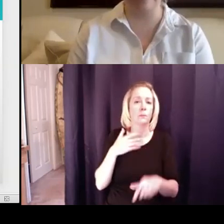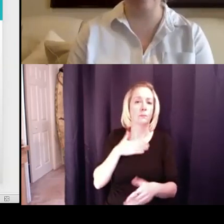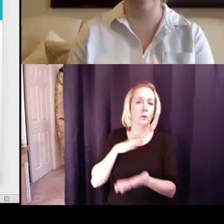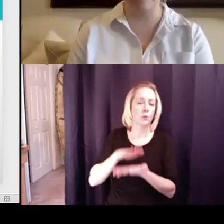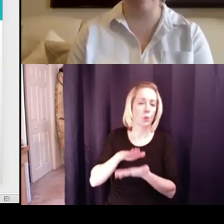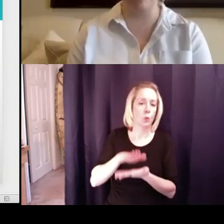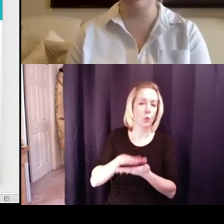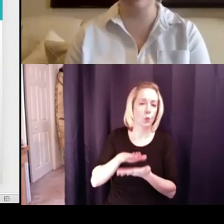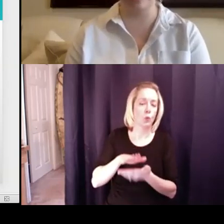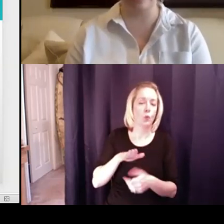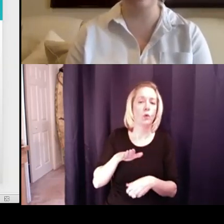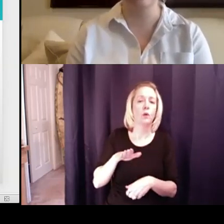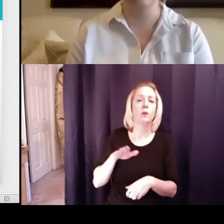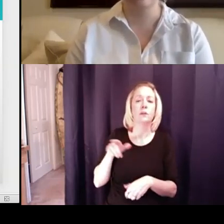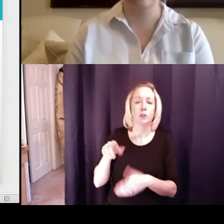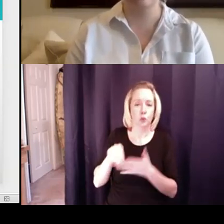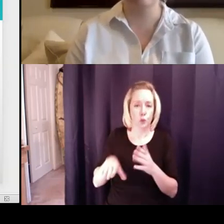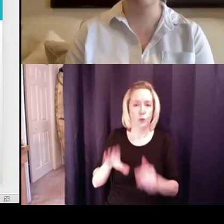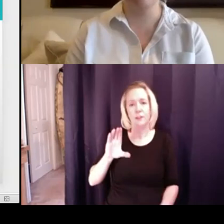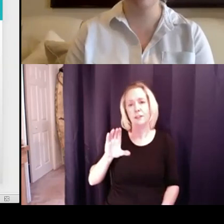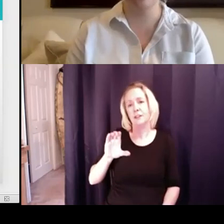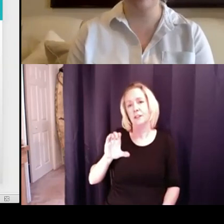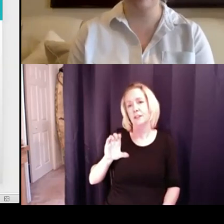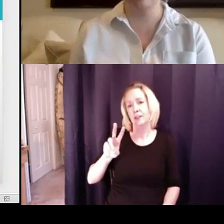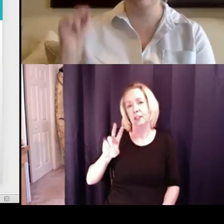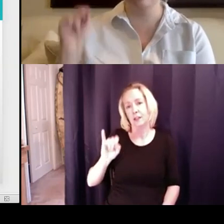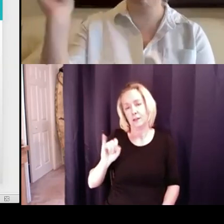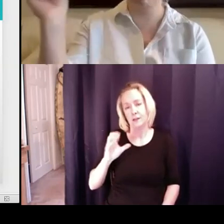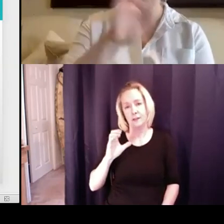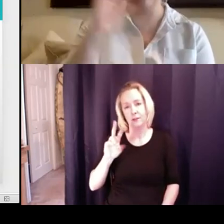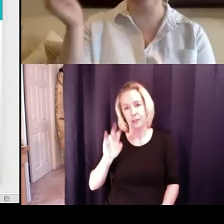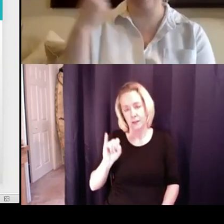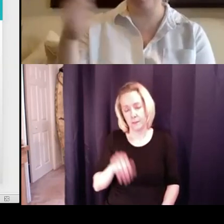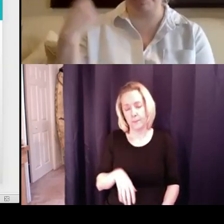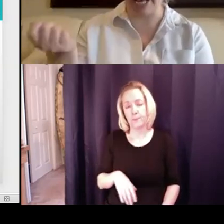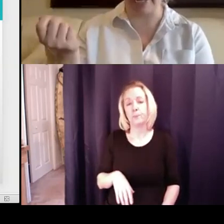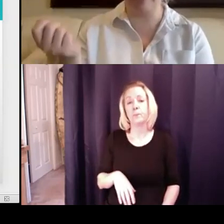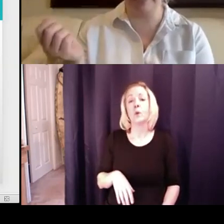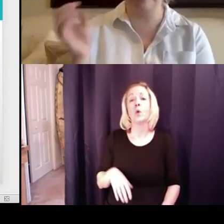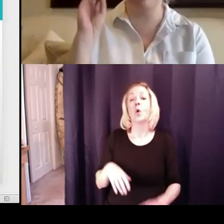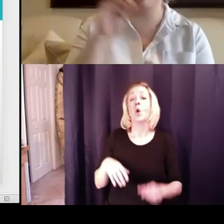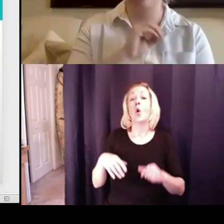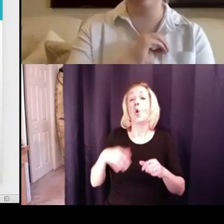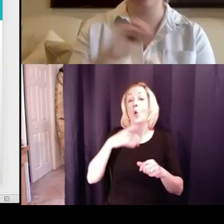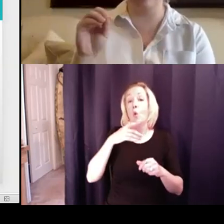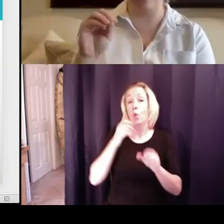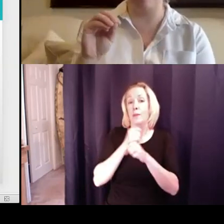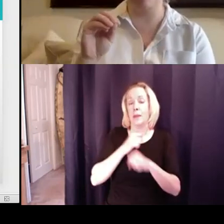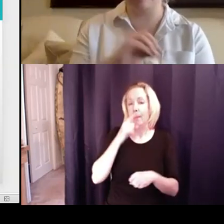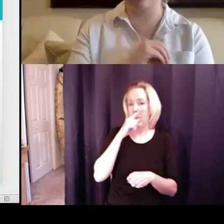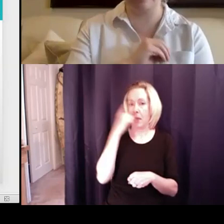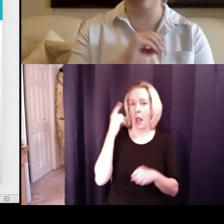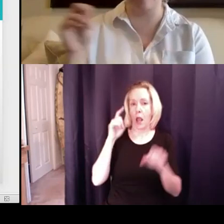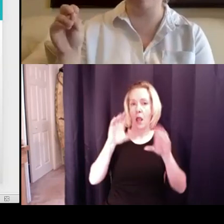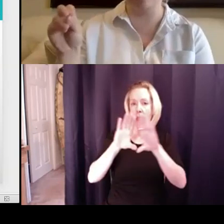that has vision impairment, or he has CVI. So we made the carts black for him, and then we took an